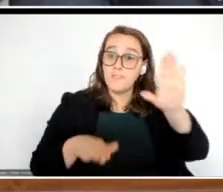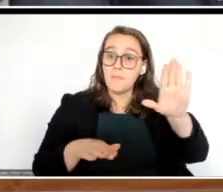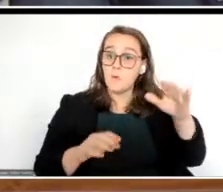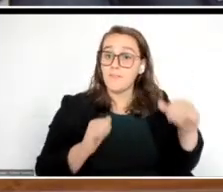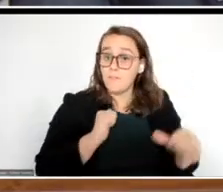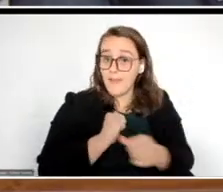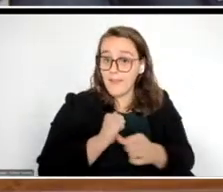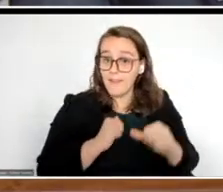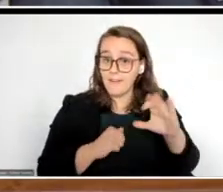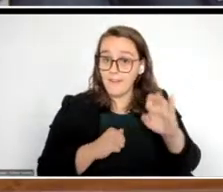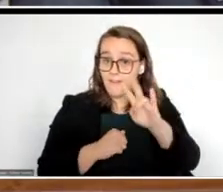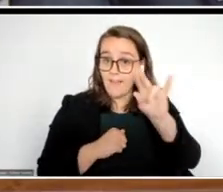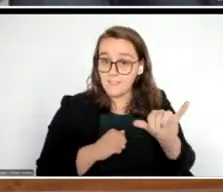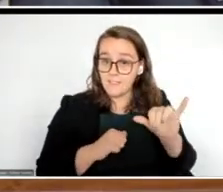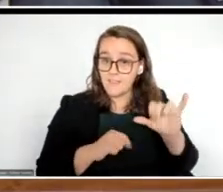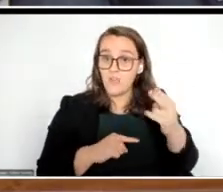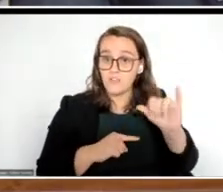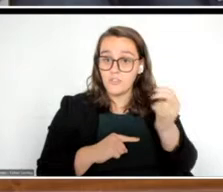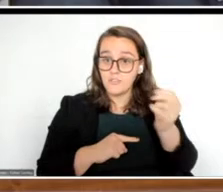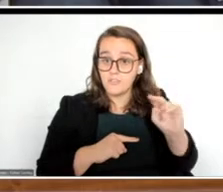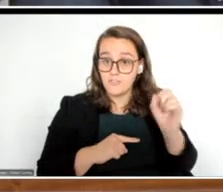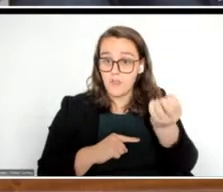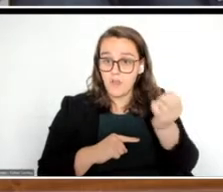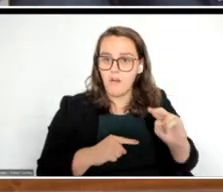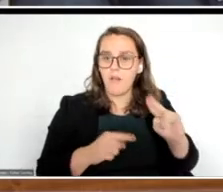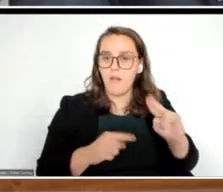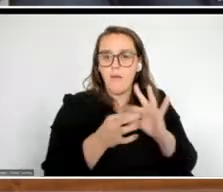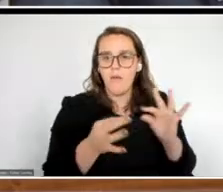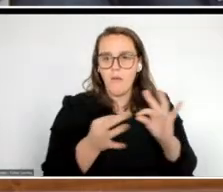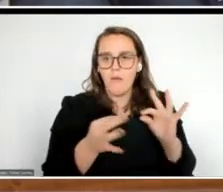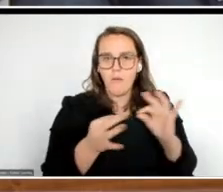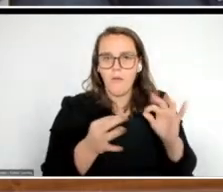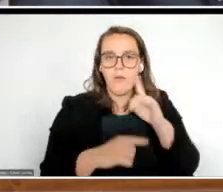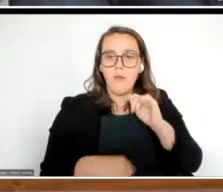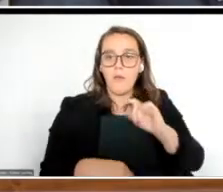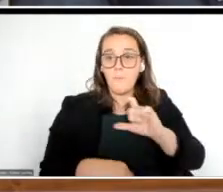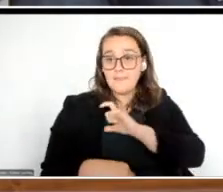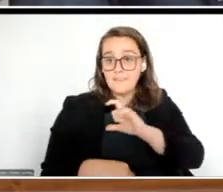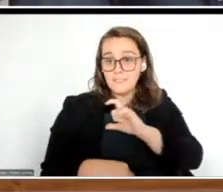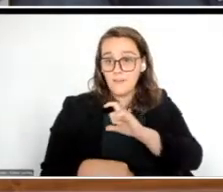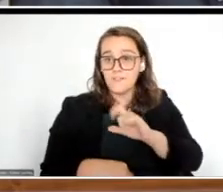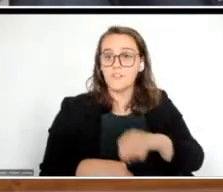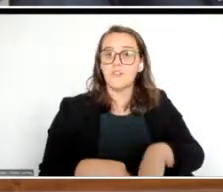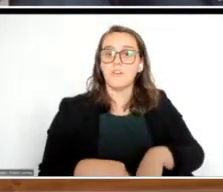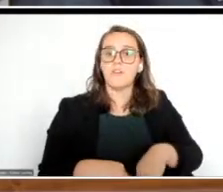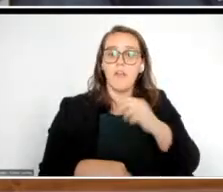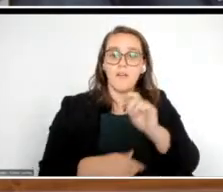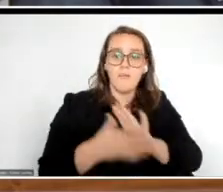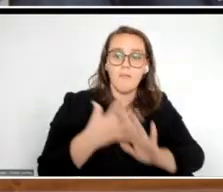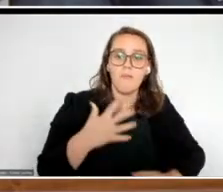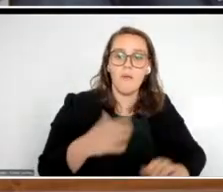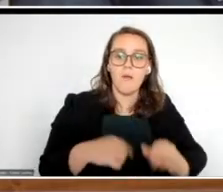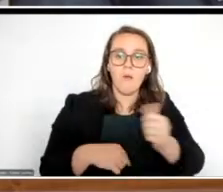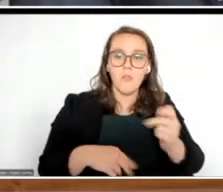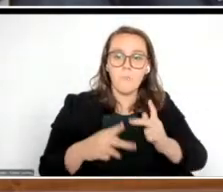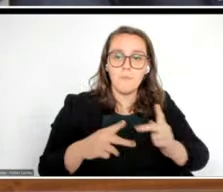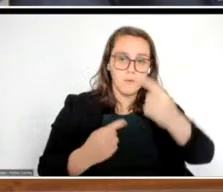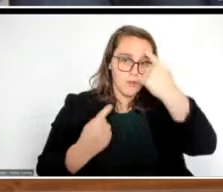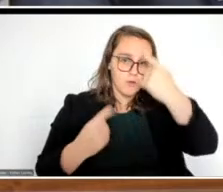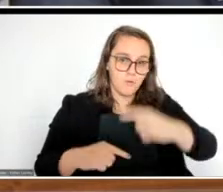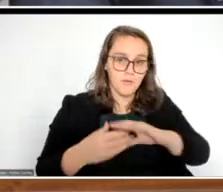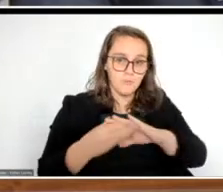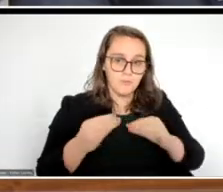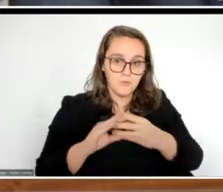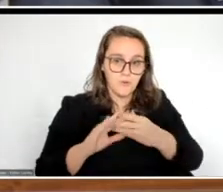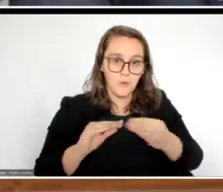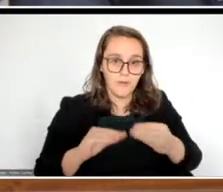police officer who was in the motorcade, and from multiple sources. Additionally, after concluding its review of the